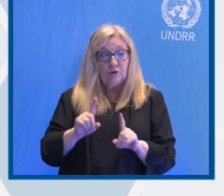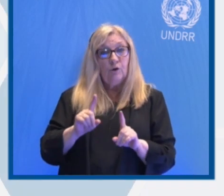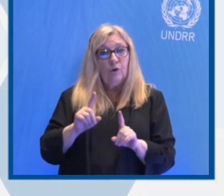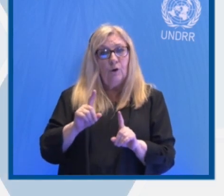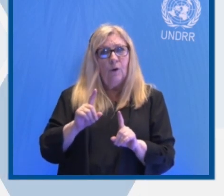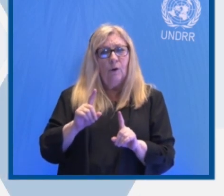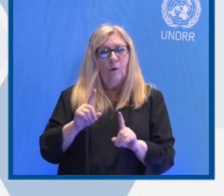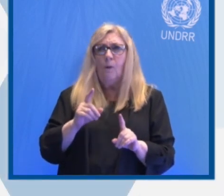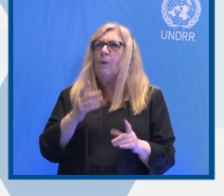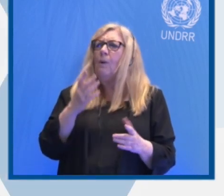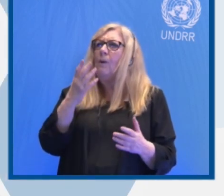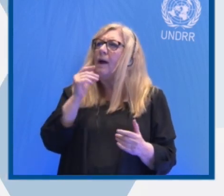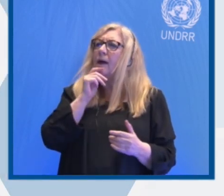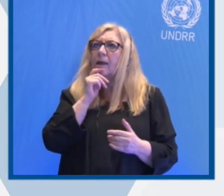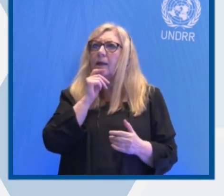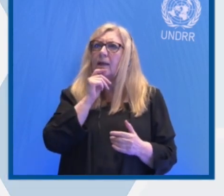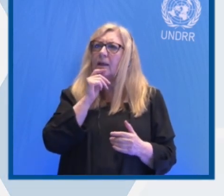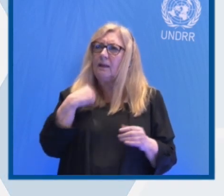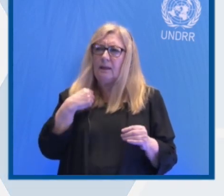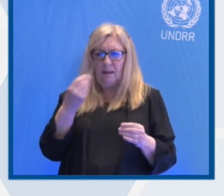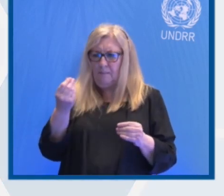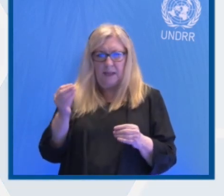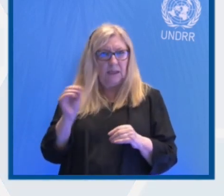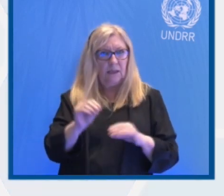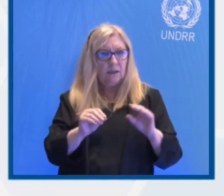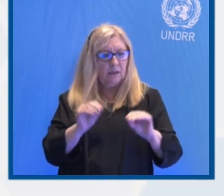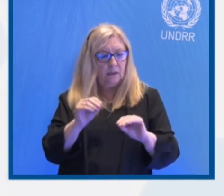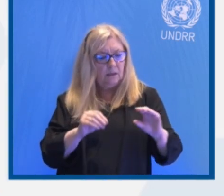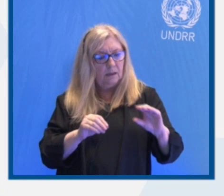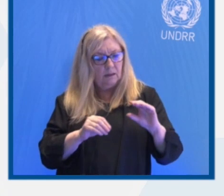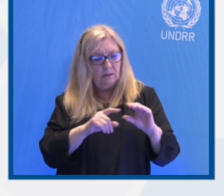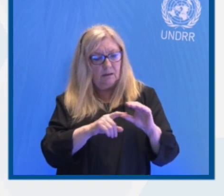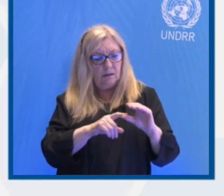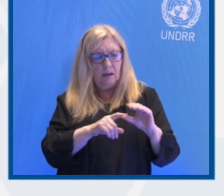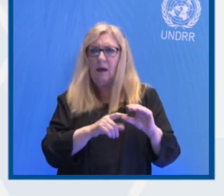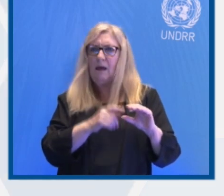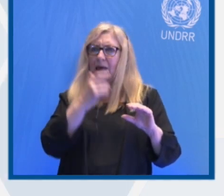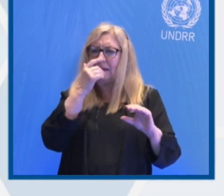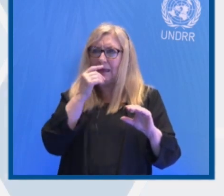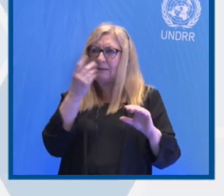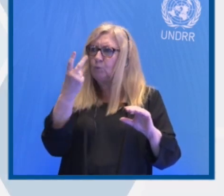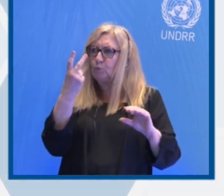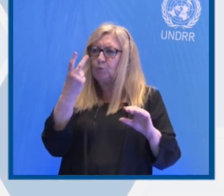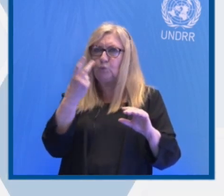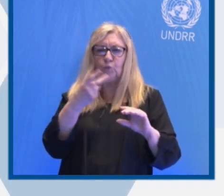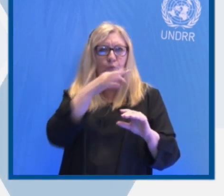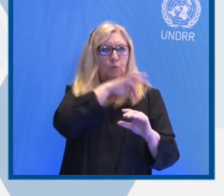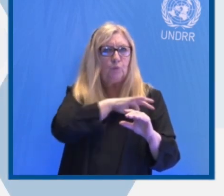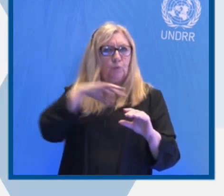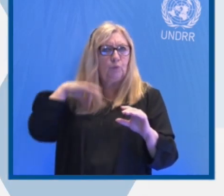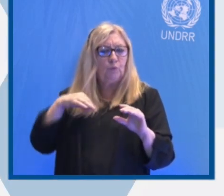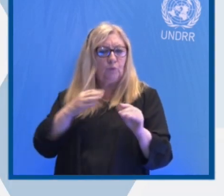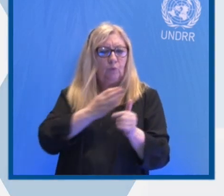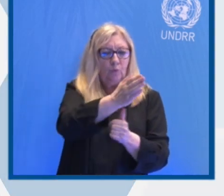So why can't we use some of these committed funds for dual purpose? Why can't an approach that gets us to net zero